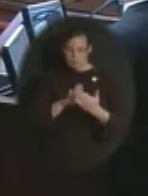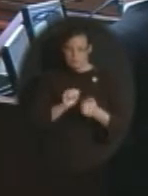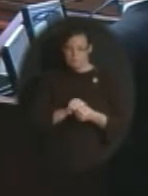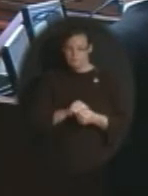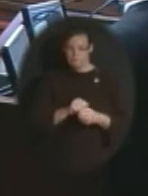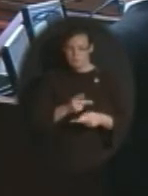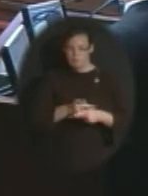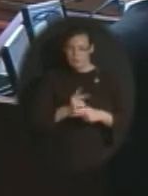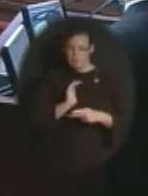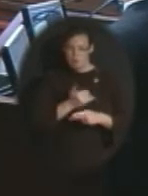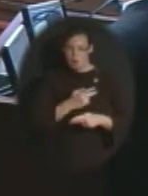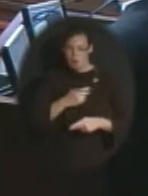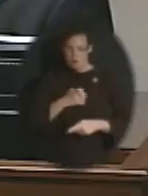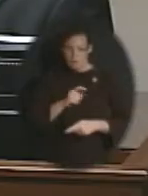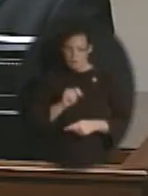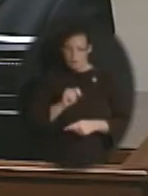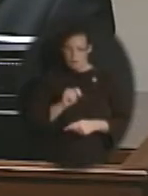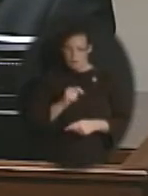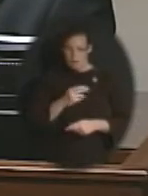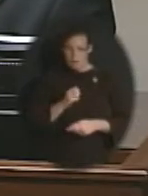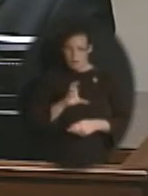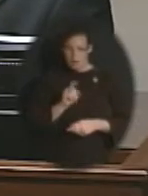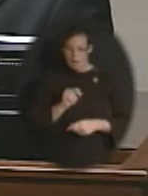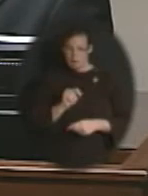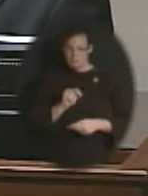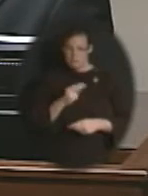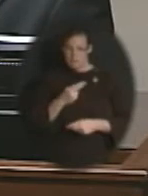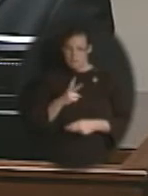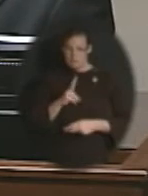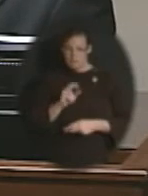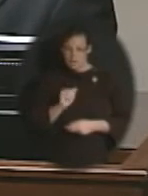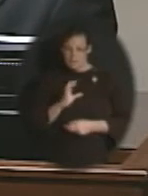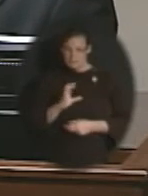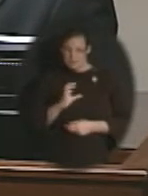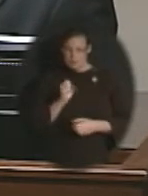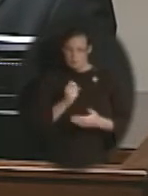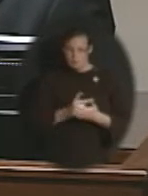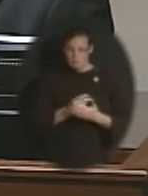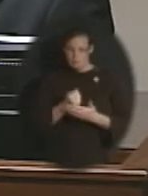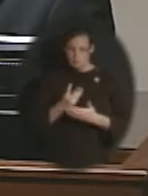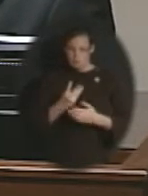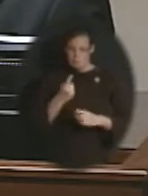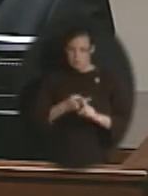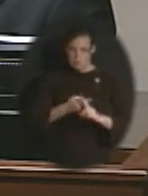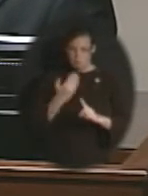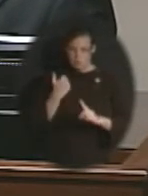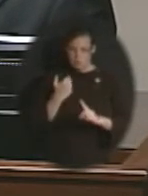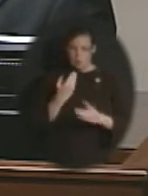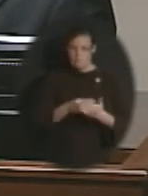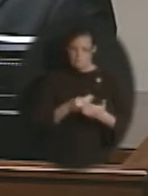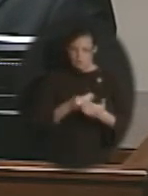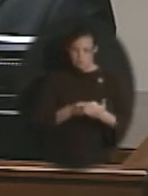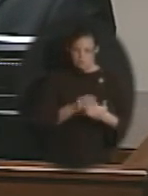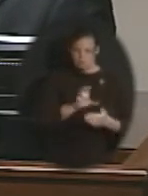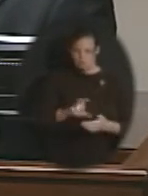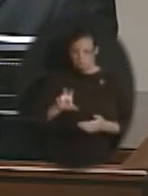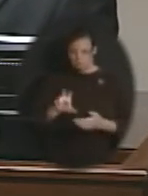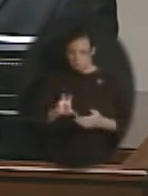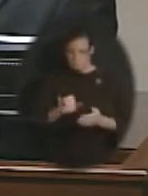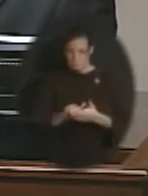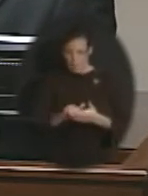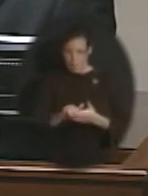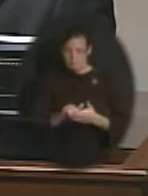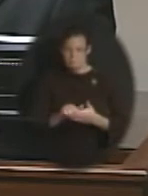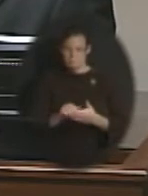our penthouse multi-zone units, the HVAC systems that you approved a couple months ago. Funds are reallocated to that.